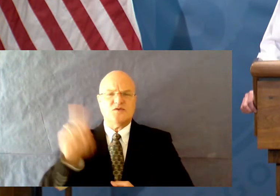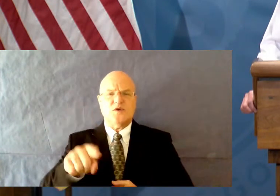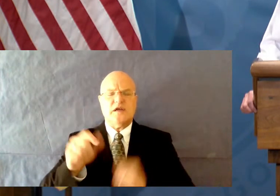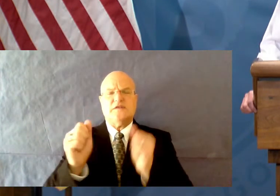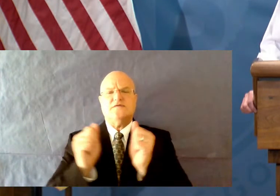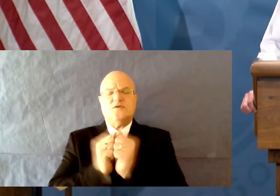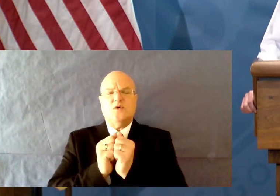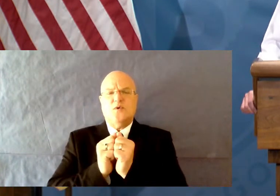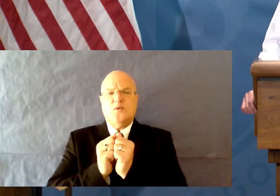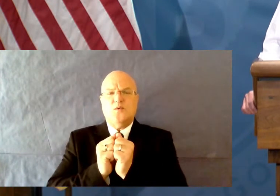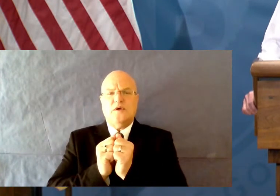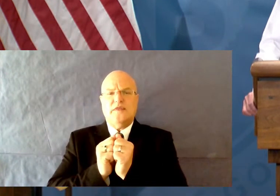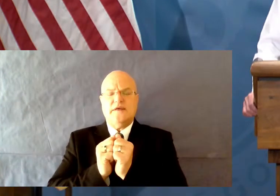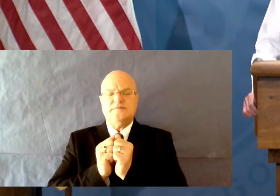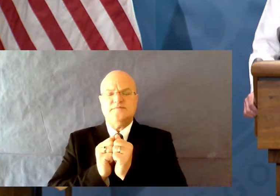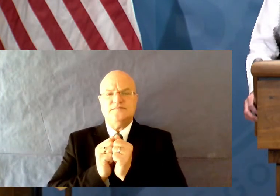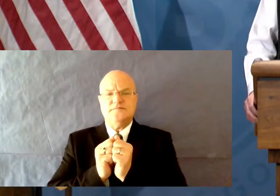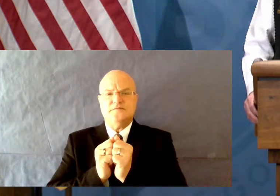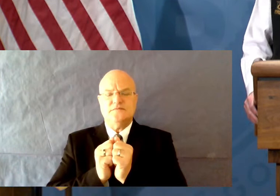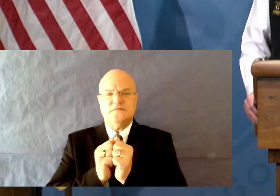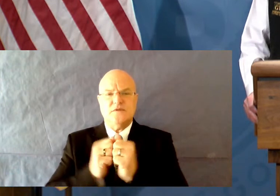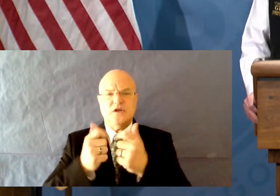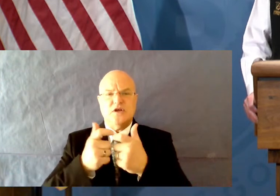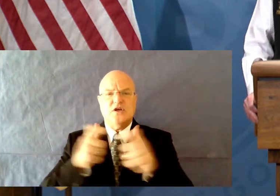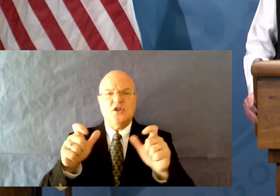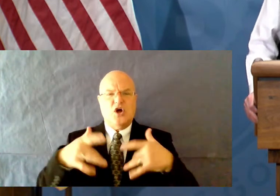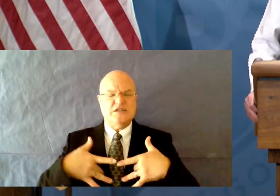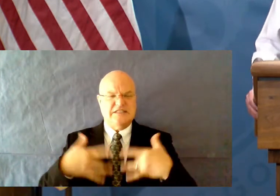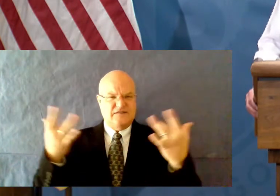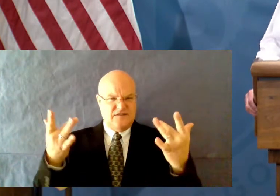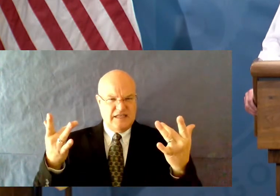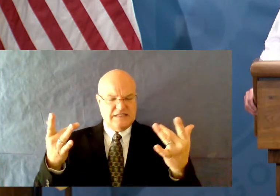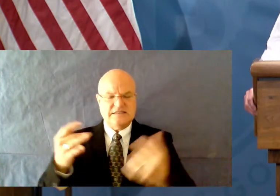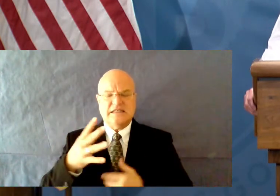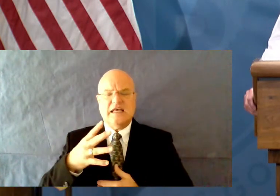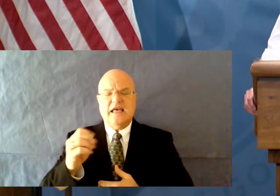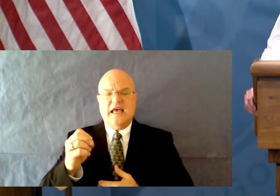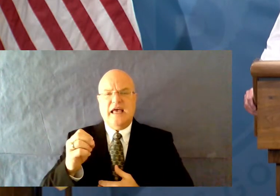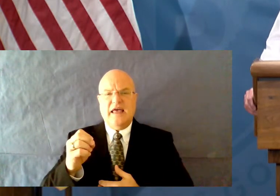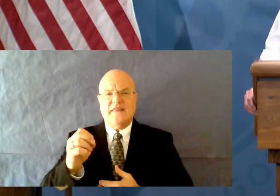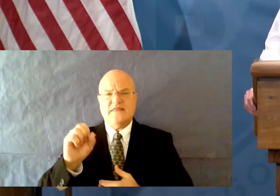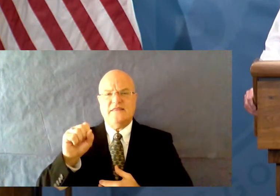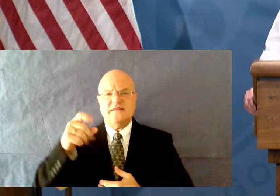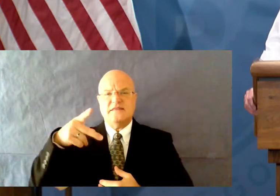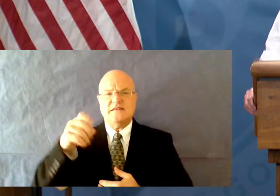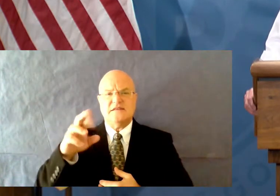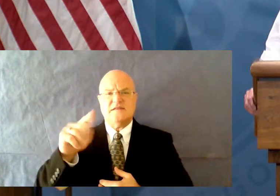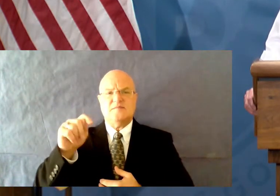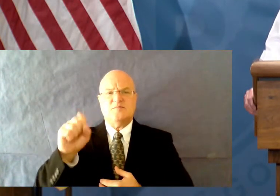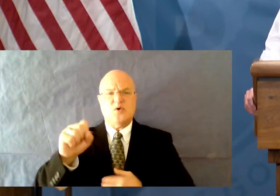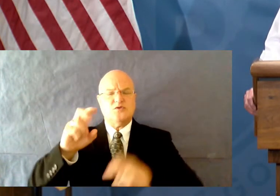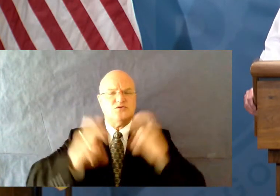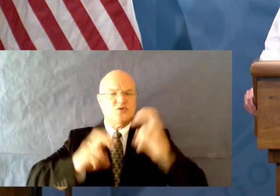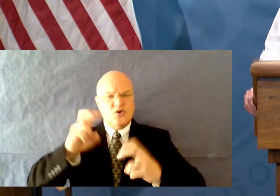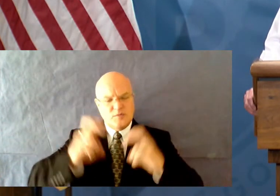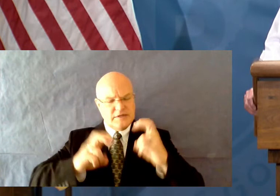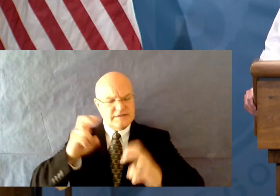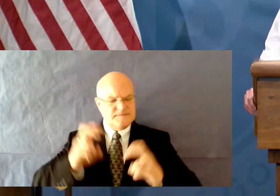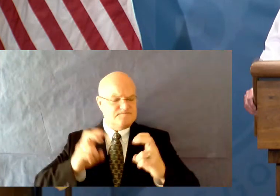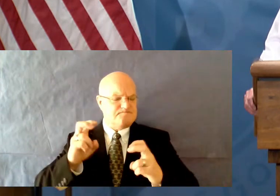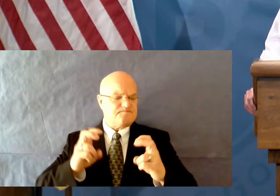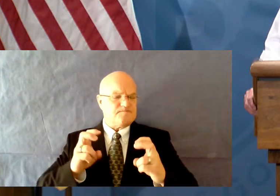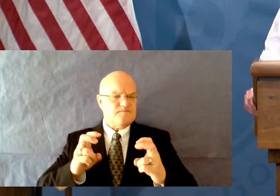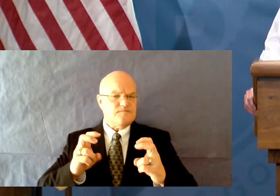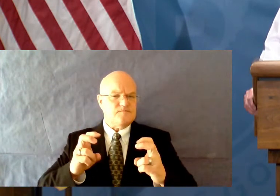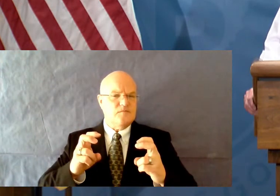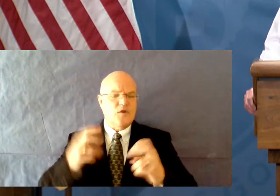the large events and the sports tournaments, what your